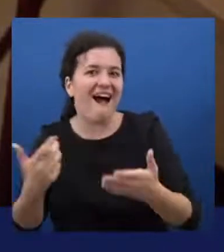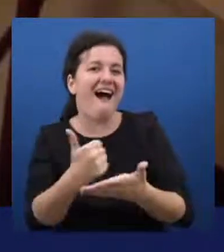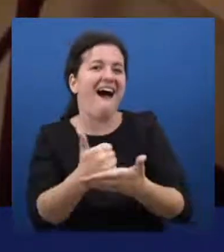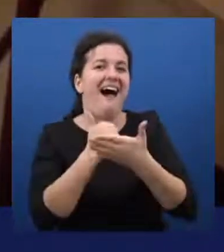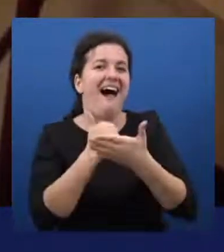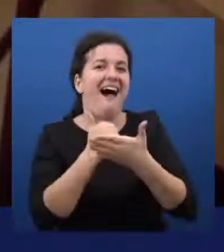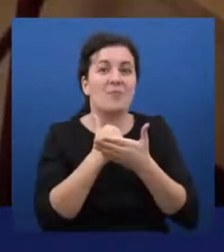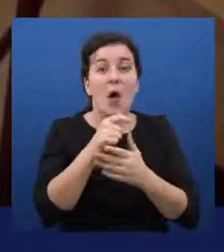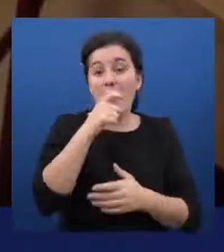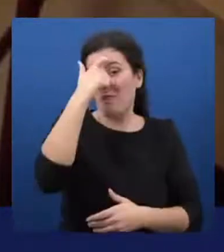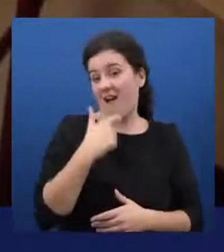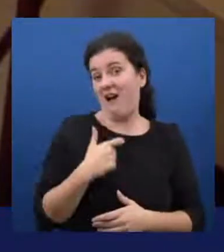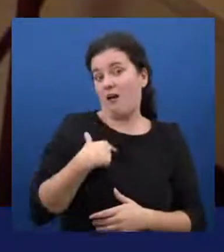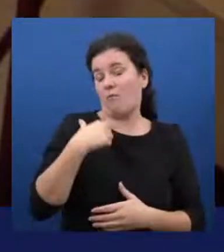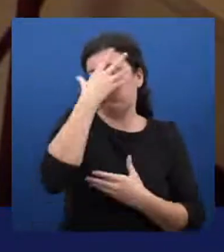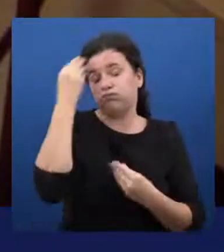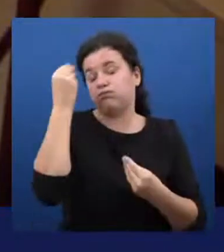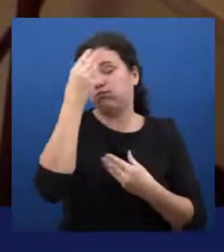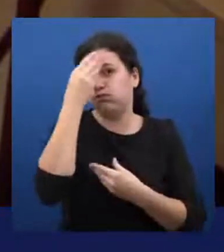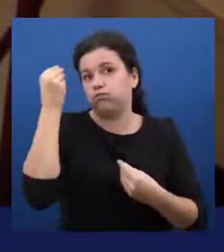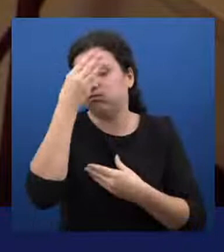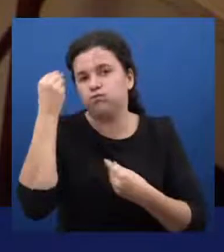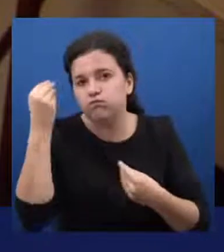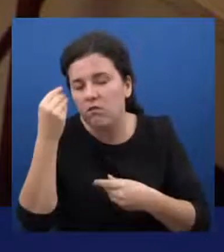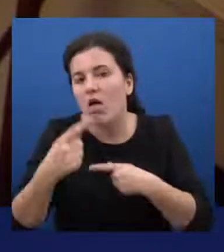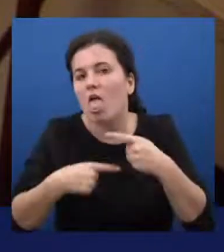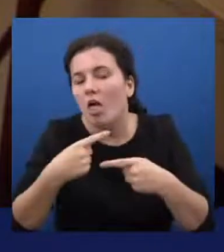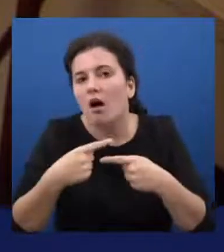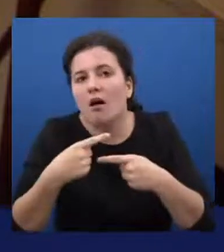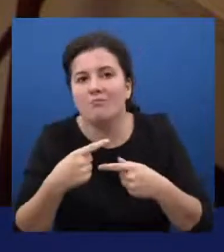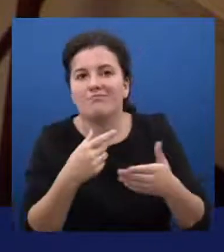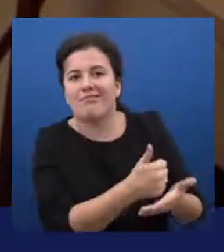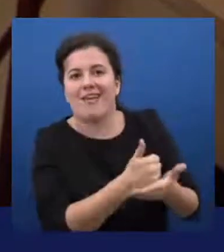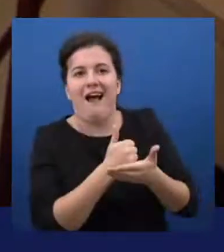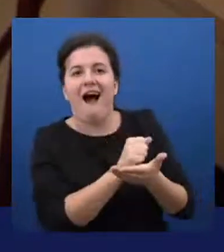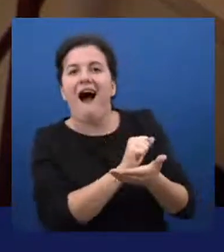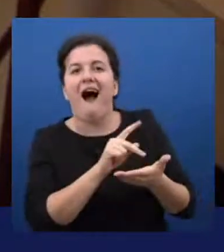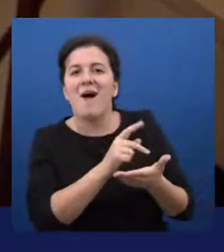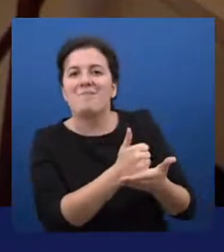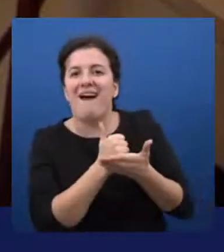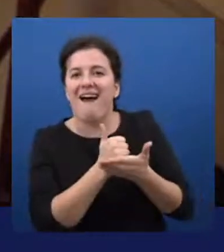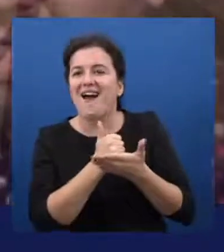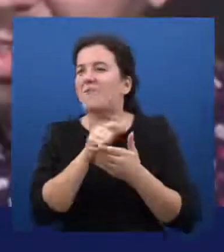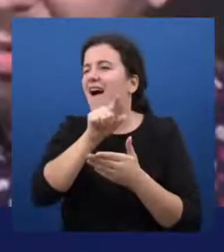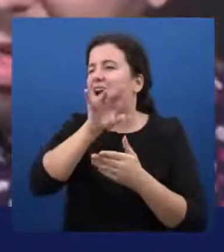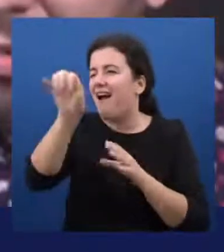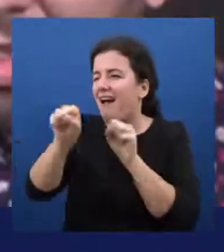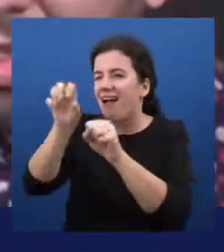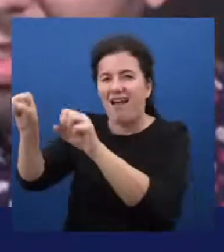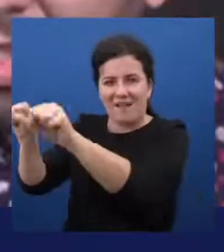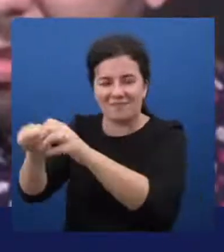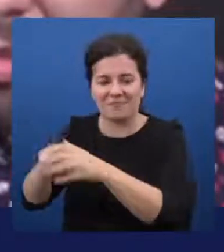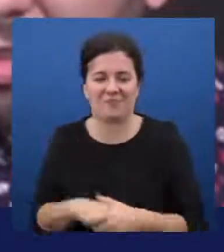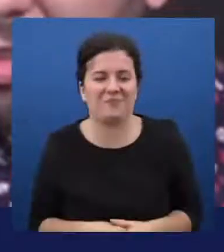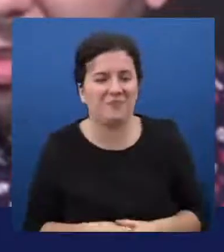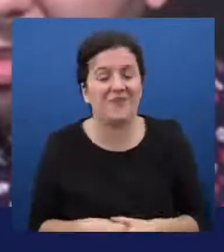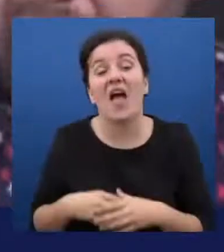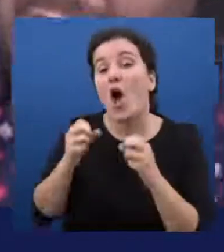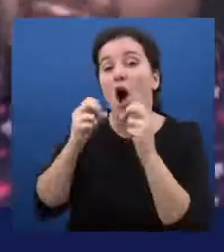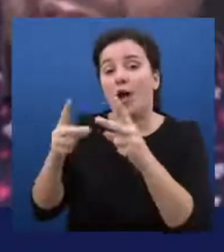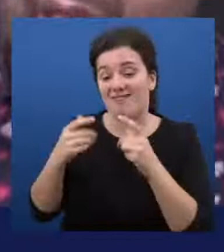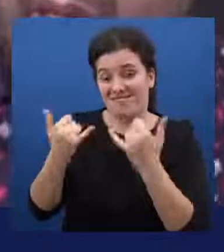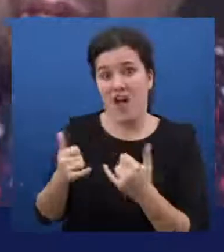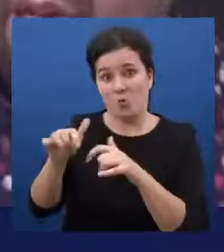Correct. Someone's asking about the resource. I'm going to put it there in the chat. Again, I think that's the right one. Let me double check it